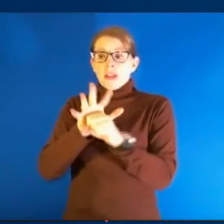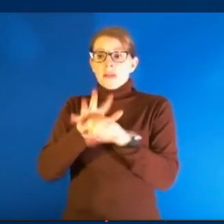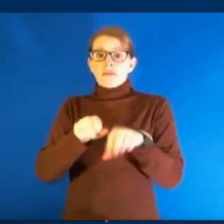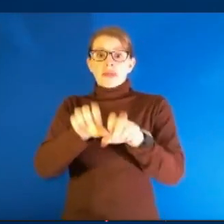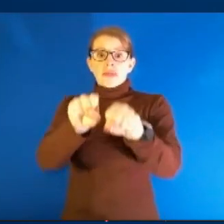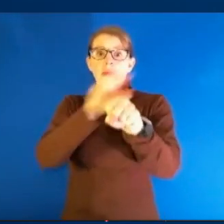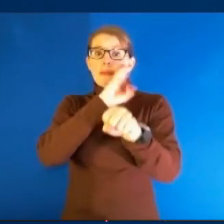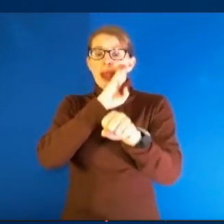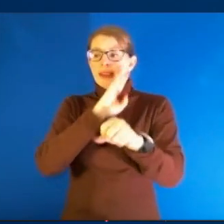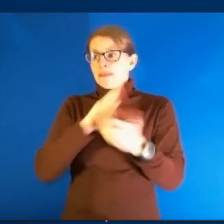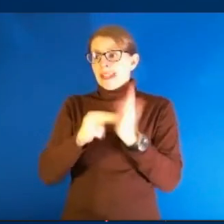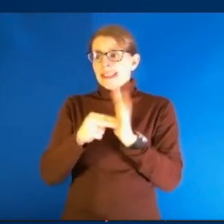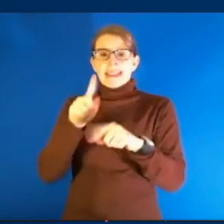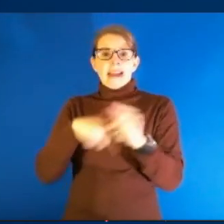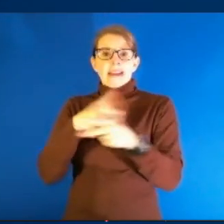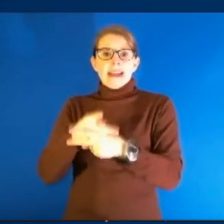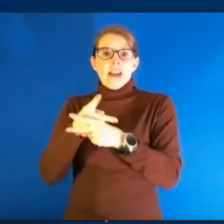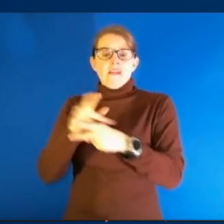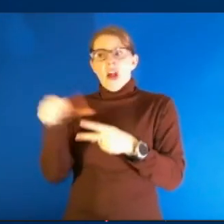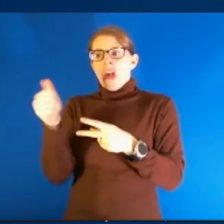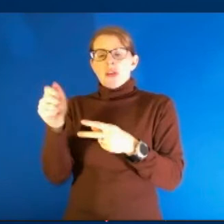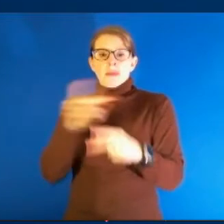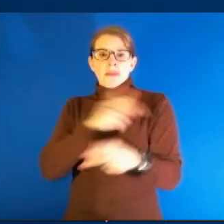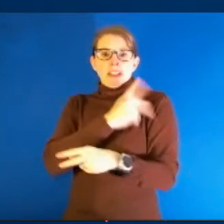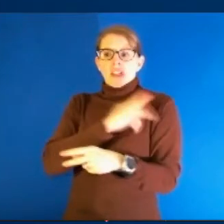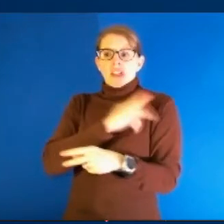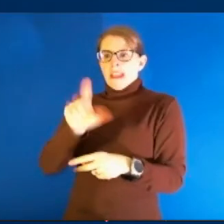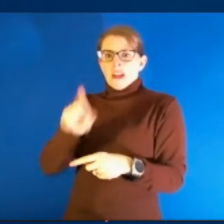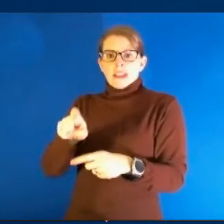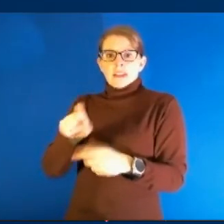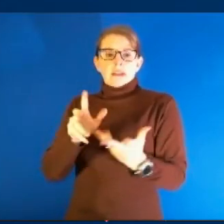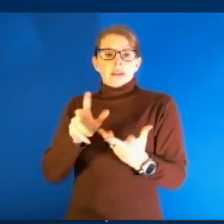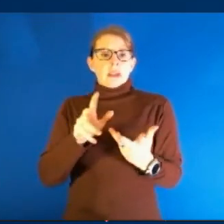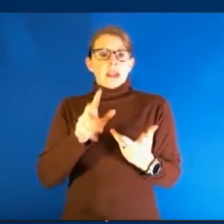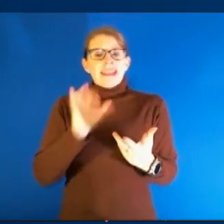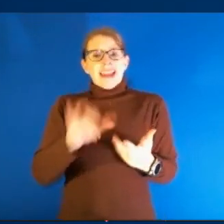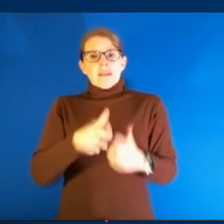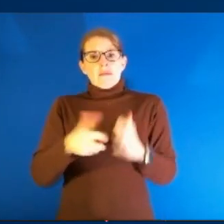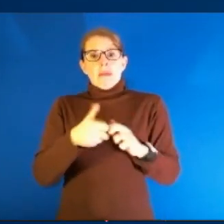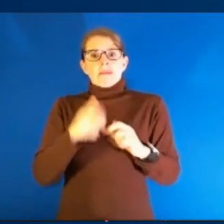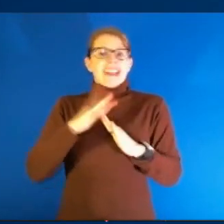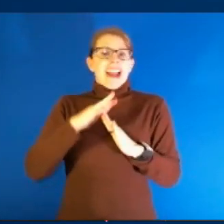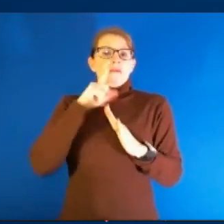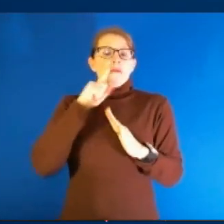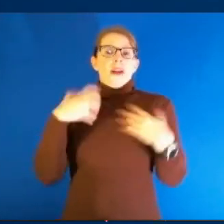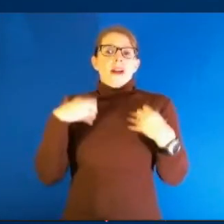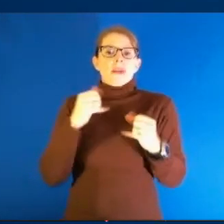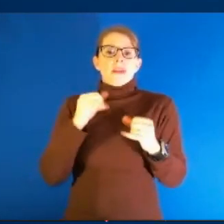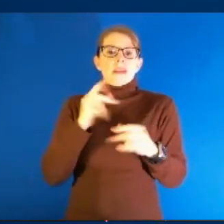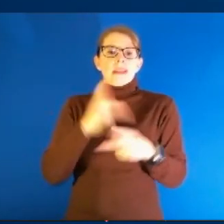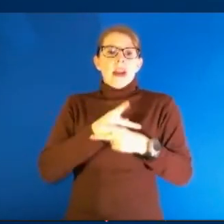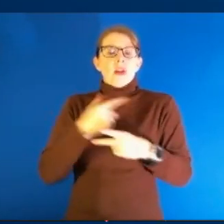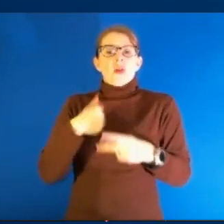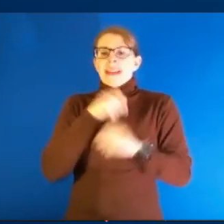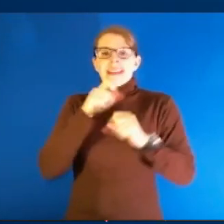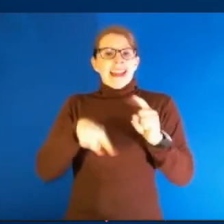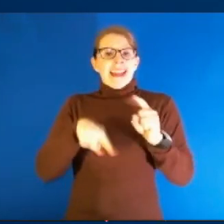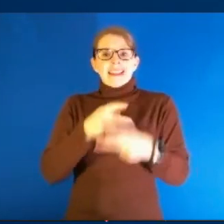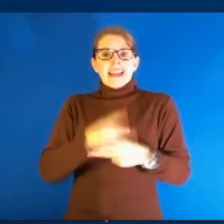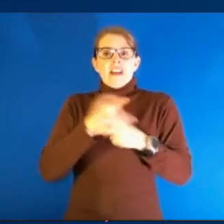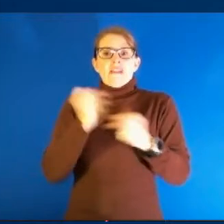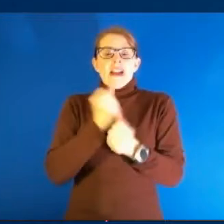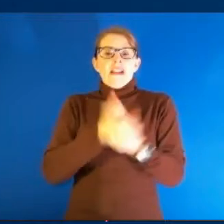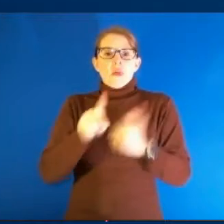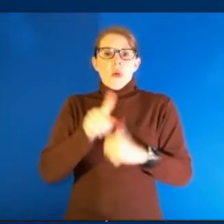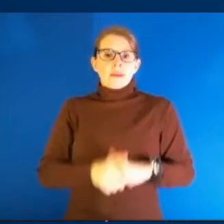everyone. And I think that's our biggest fear in healthcare is when we can't take care of people we know we can save. And that, you know, that's why we keep saying,